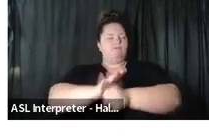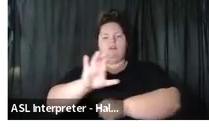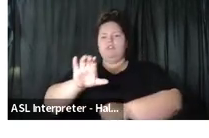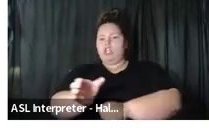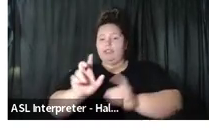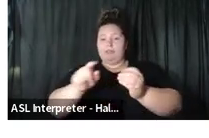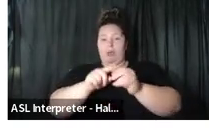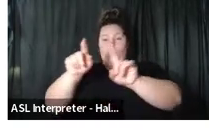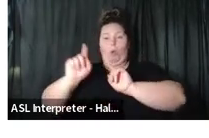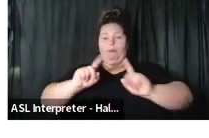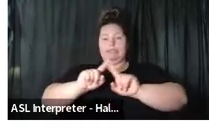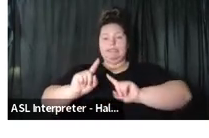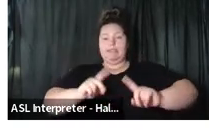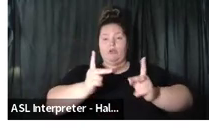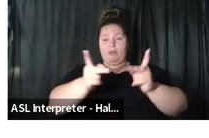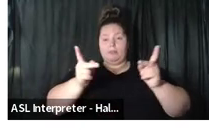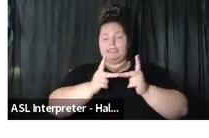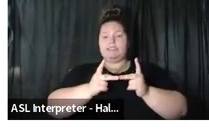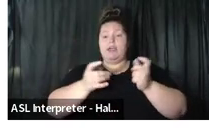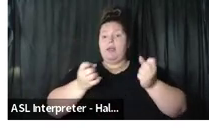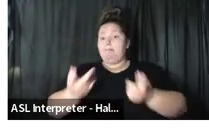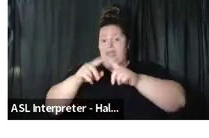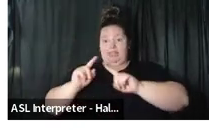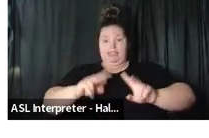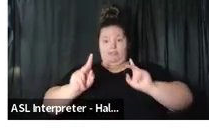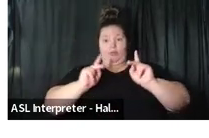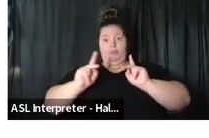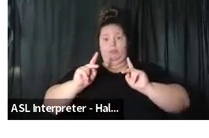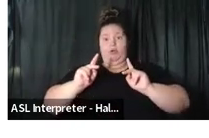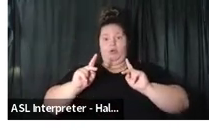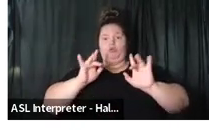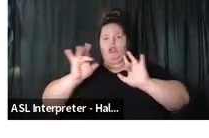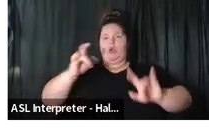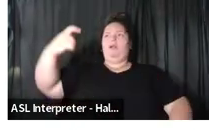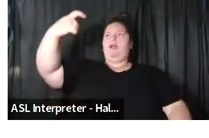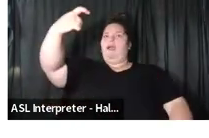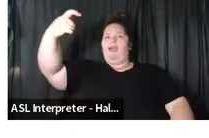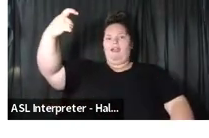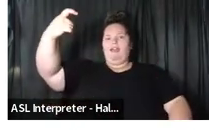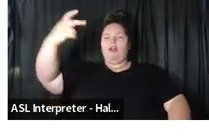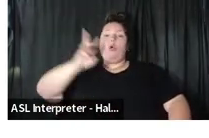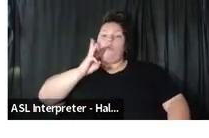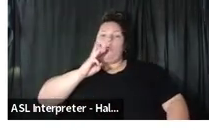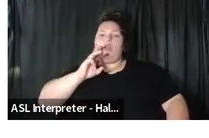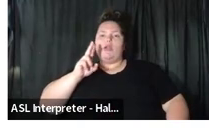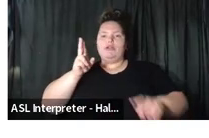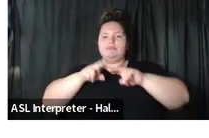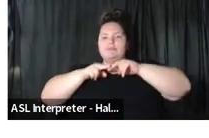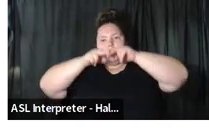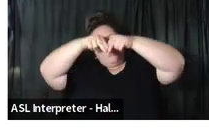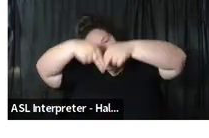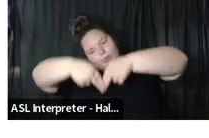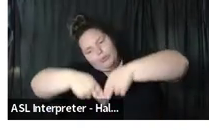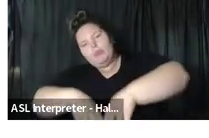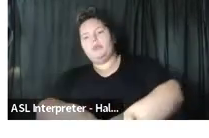like record like themselves going down a water slide or going on different amusement park rides, traveling